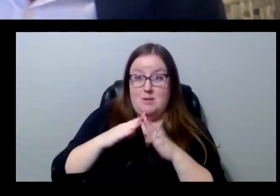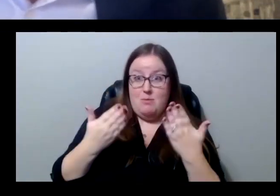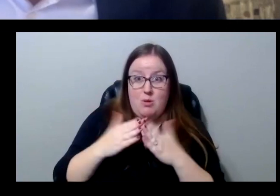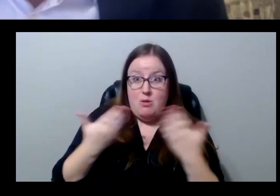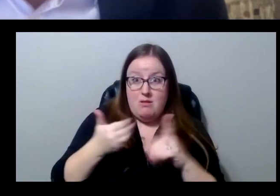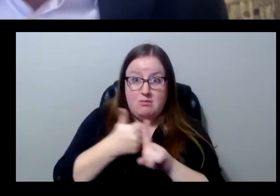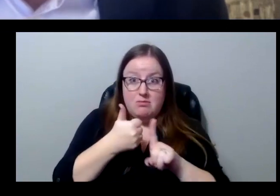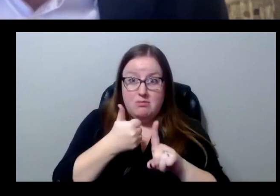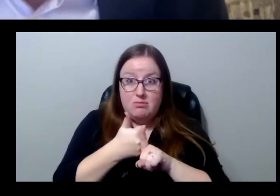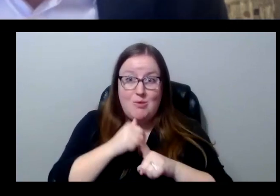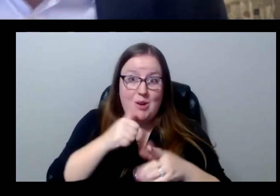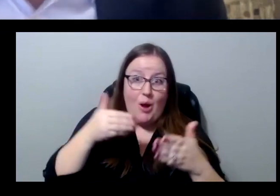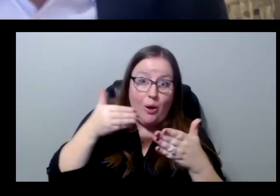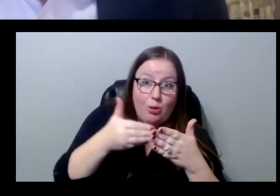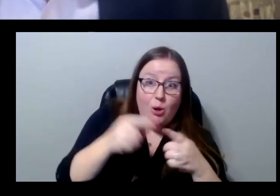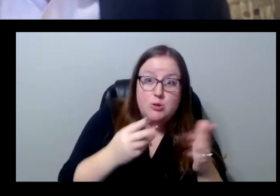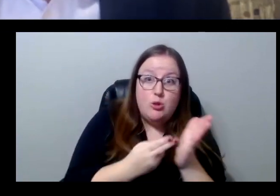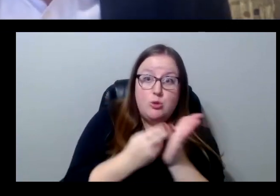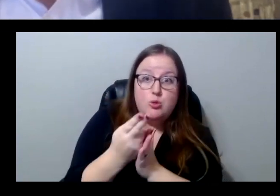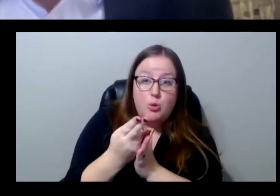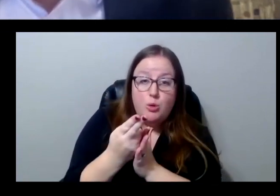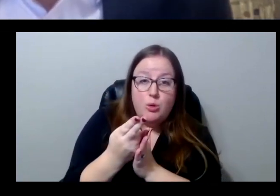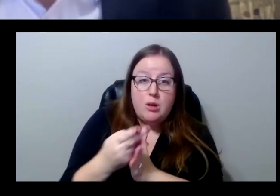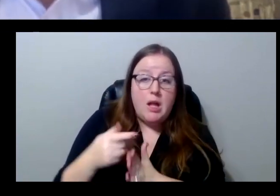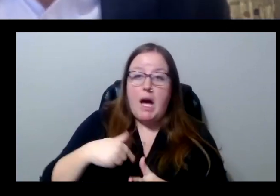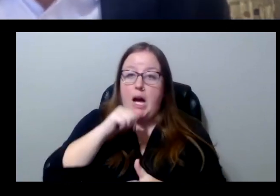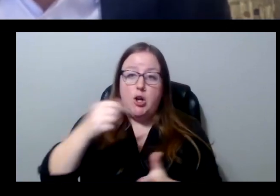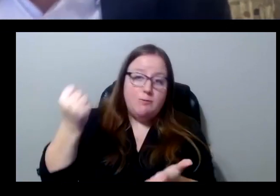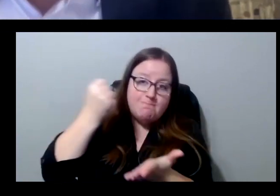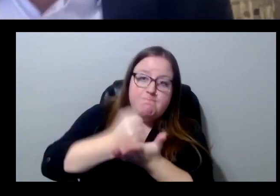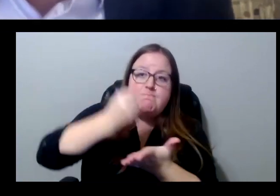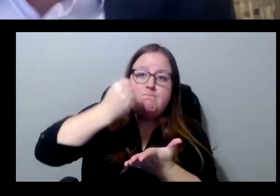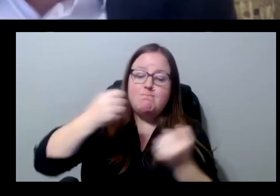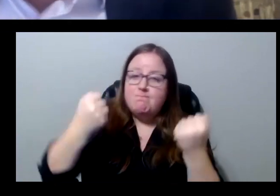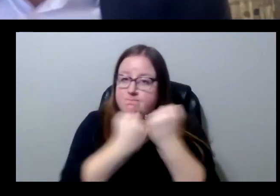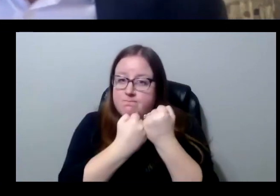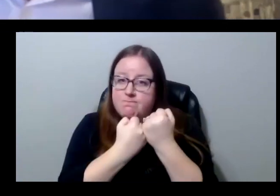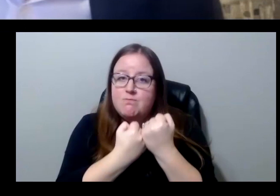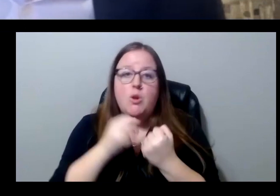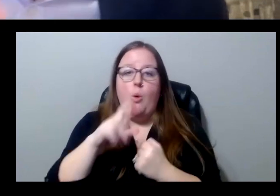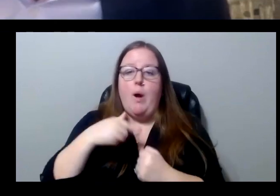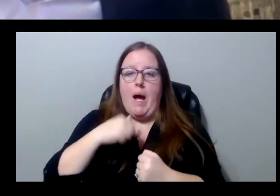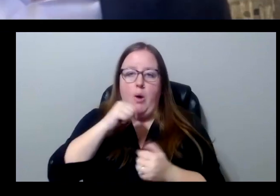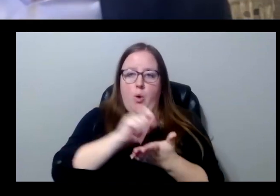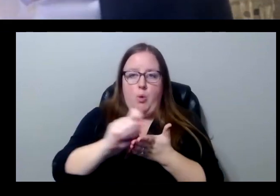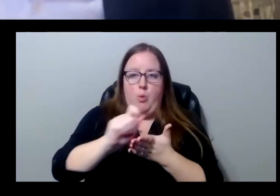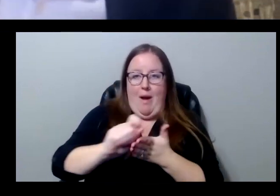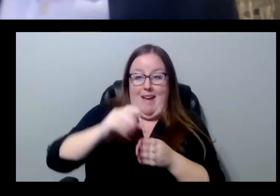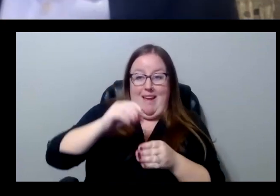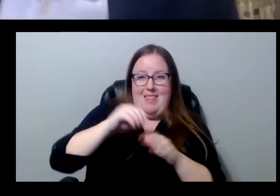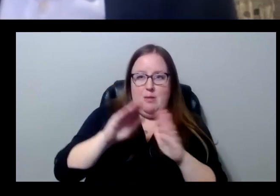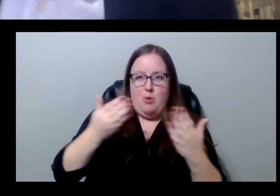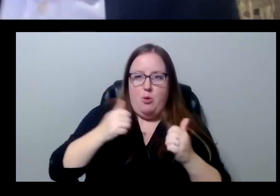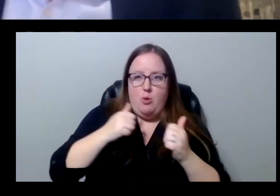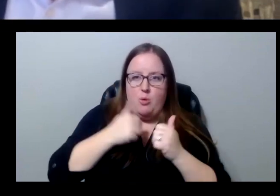on, their lives are anything but normal. Yes. And the first 2 chapters